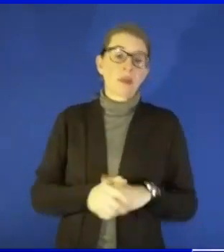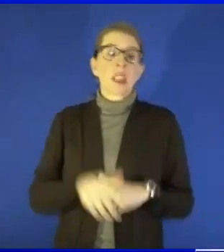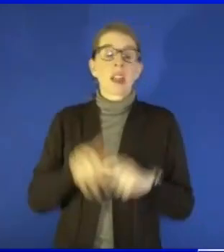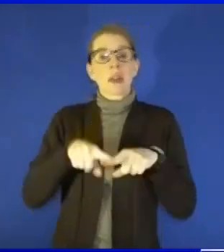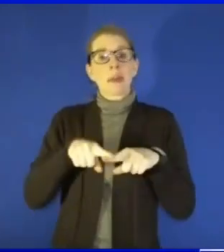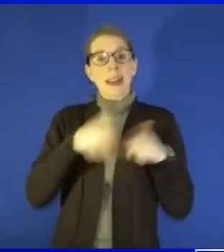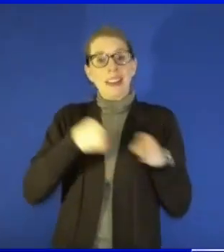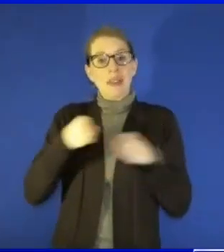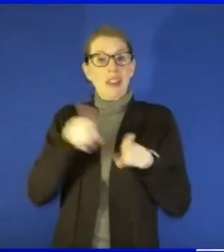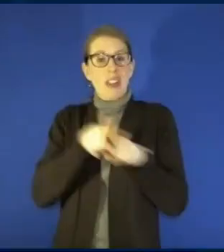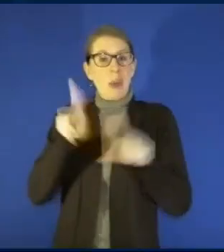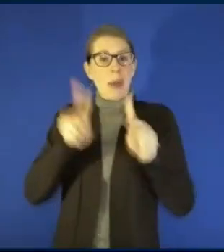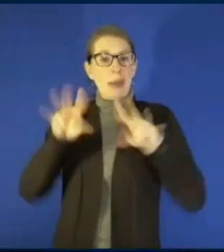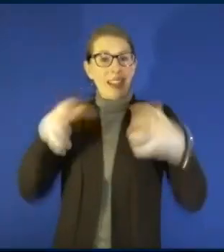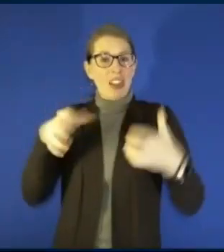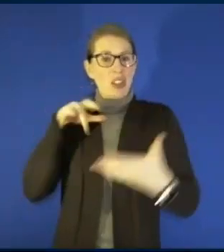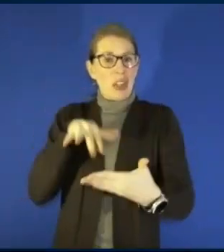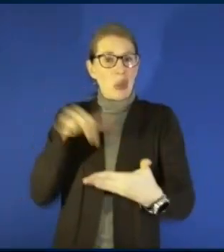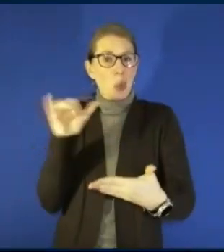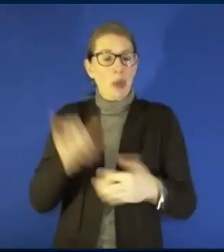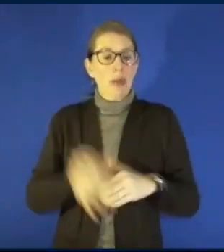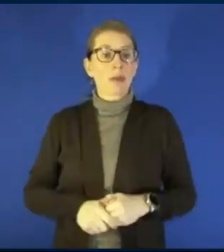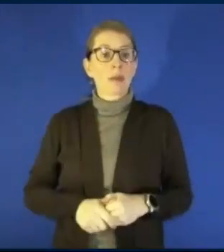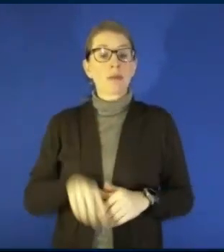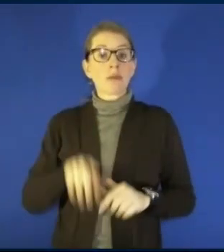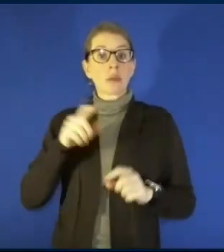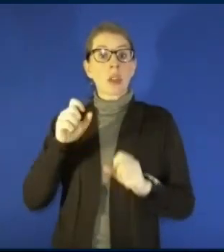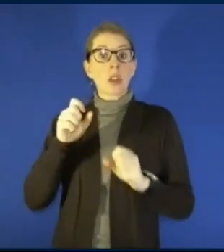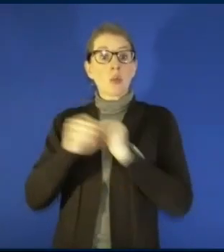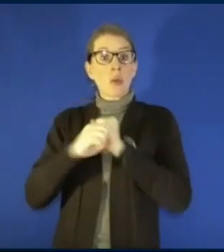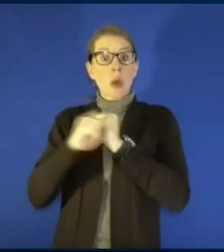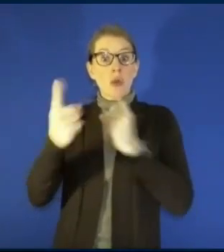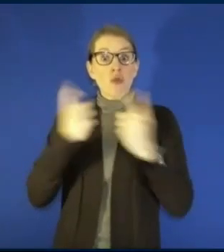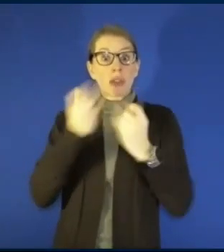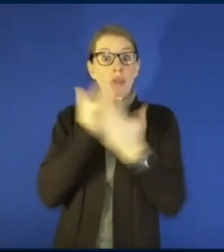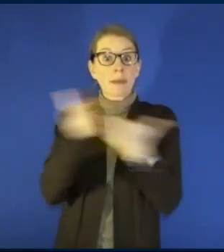well. Do we have any reporter questions on the line?